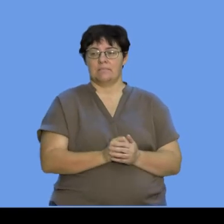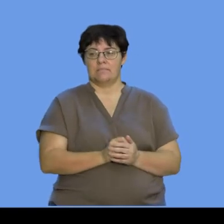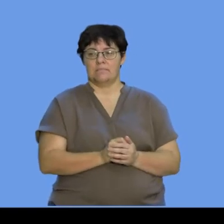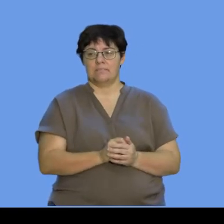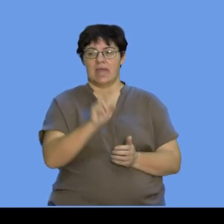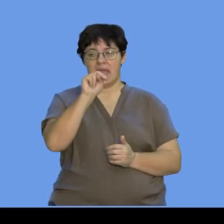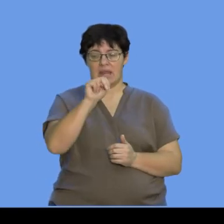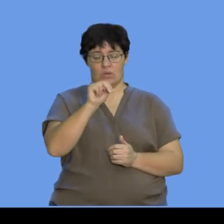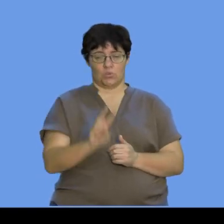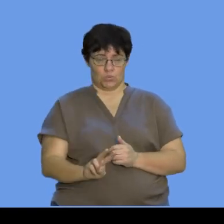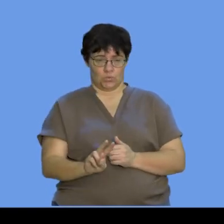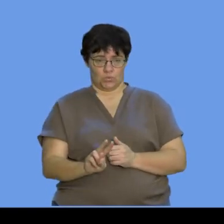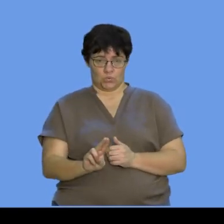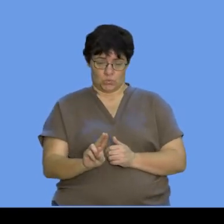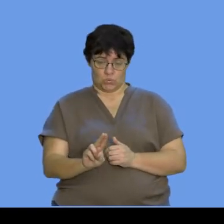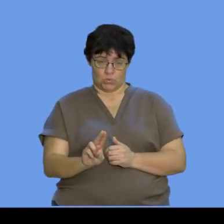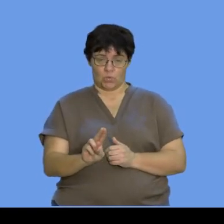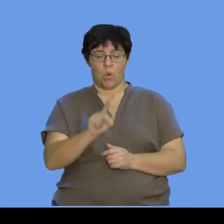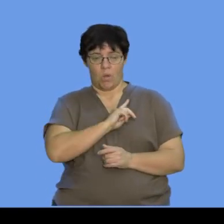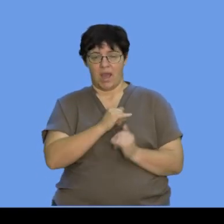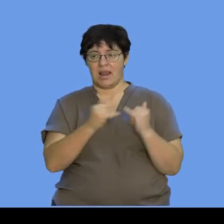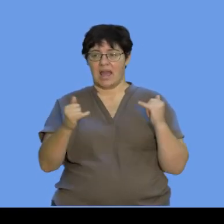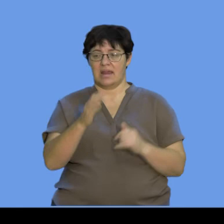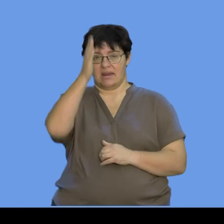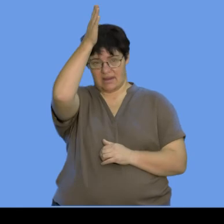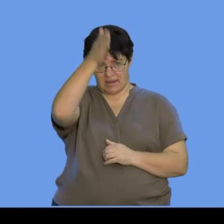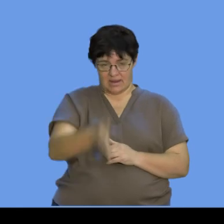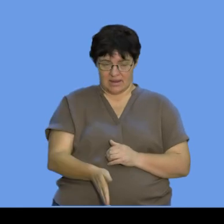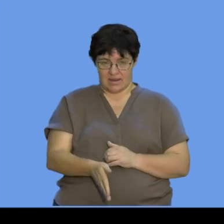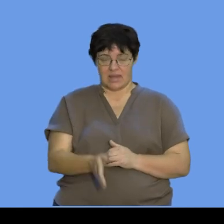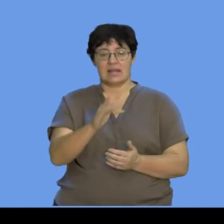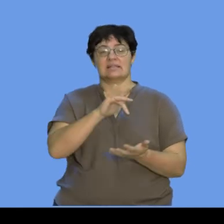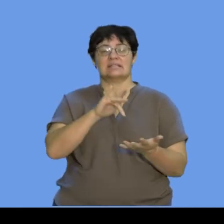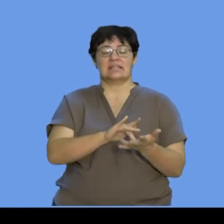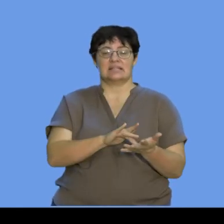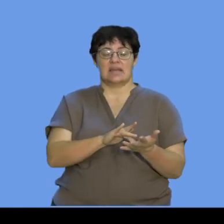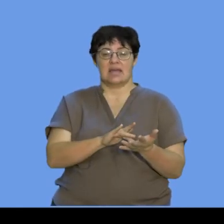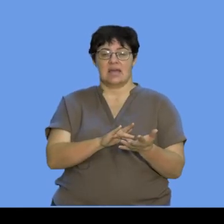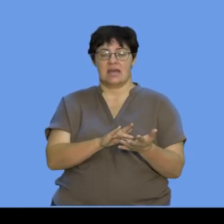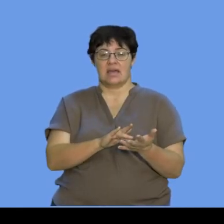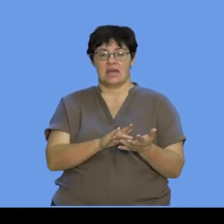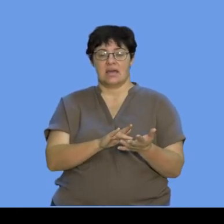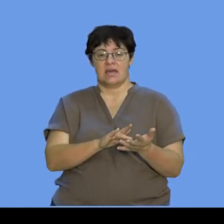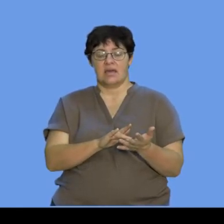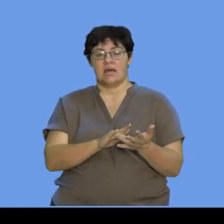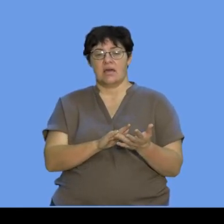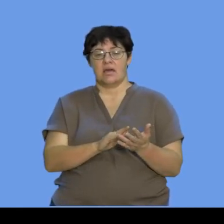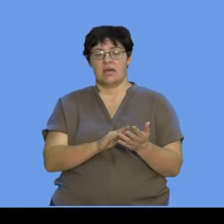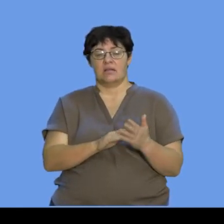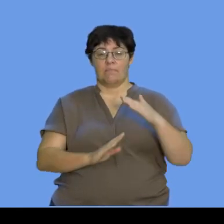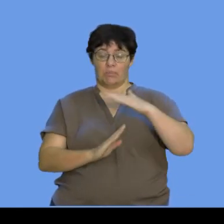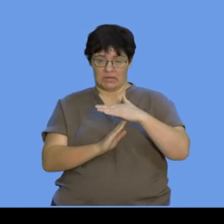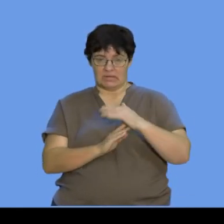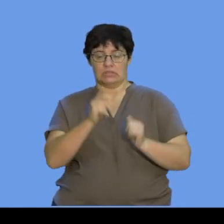to Nu. Why? Because of line drawn from center perpendicular to chord.